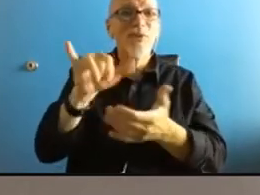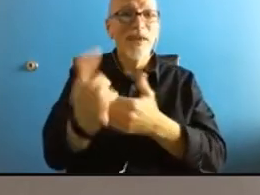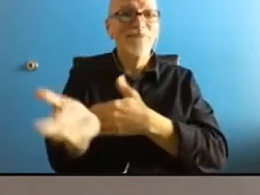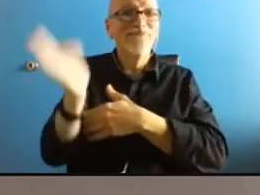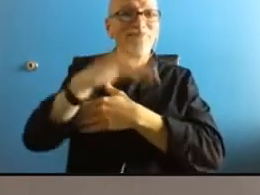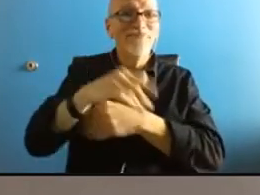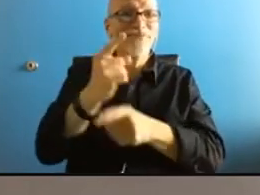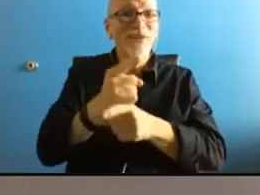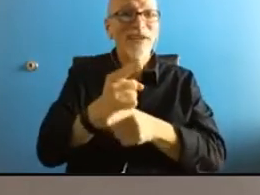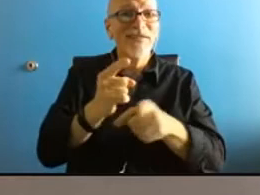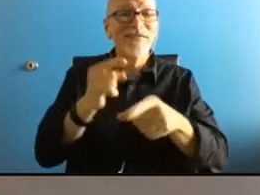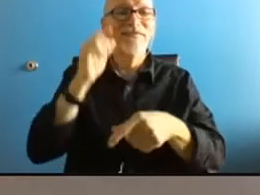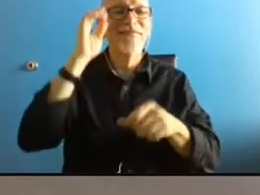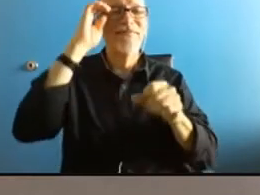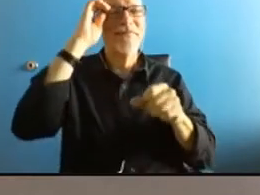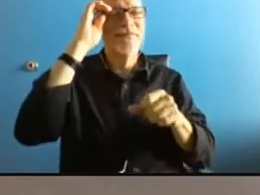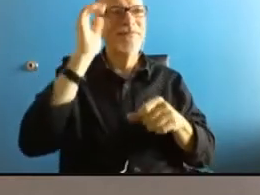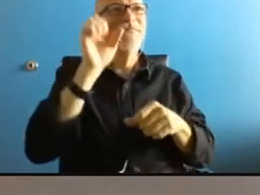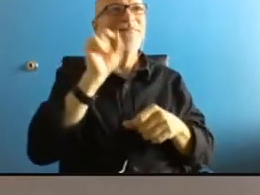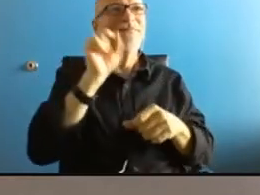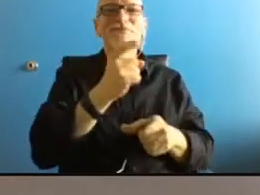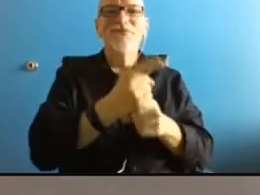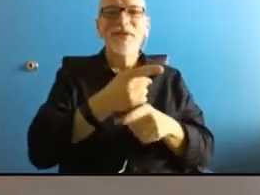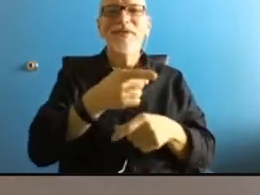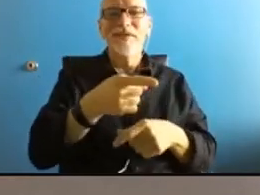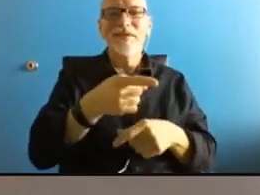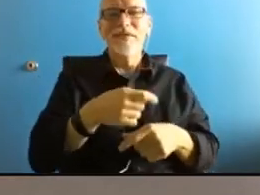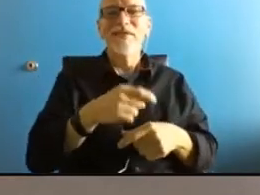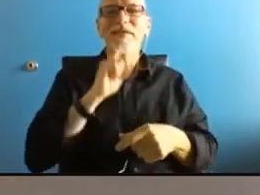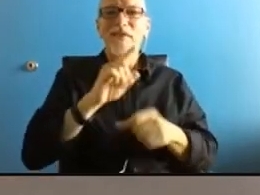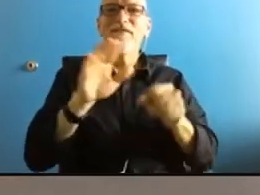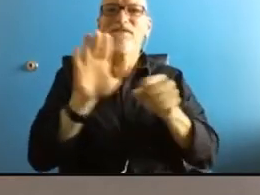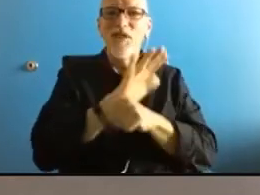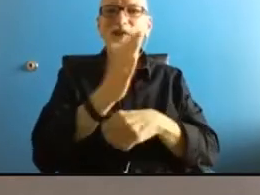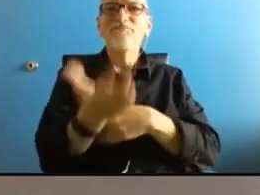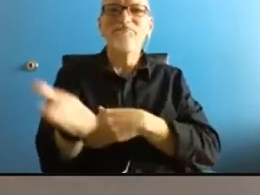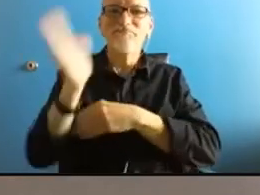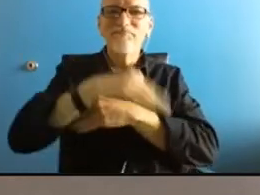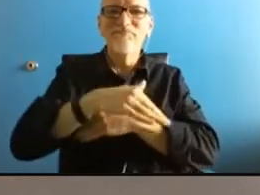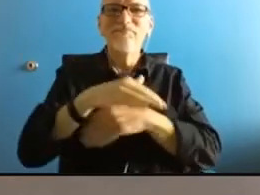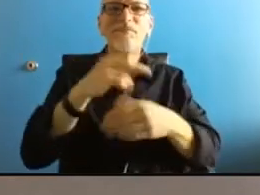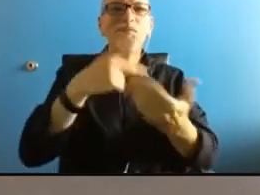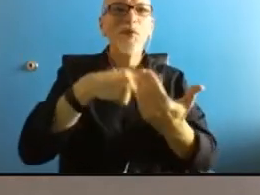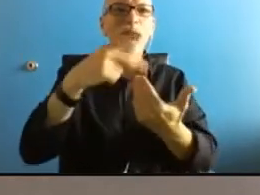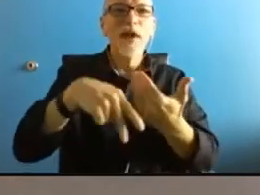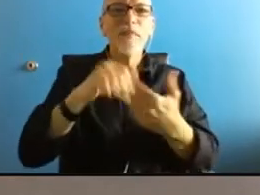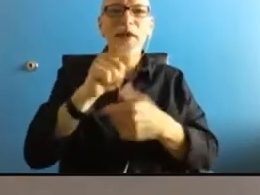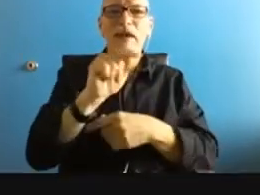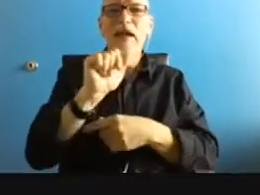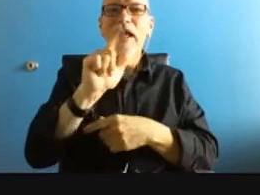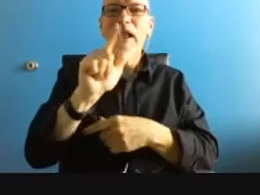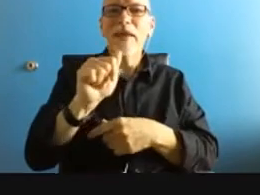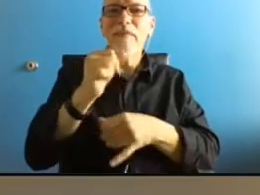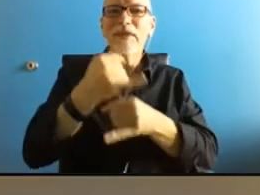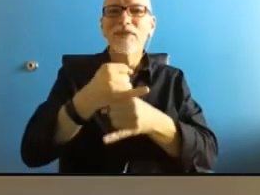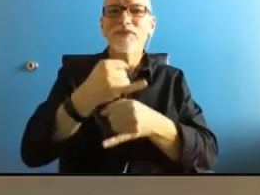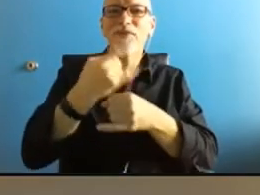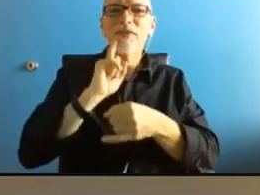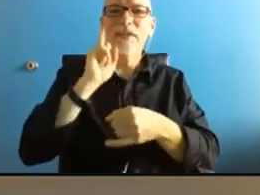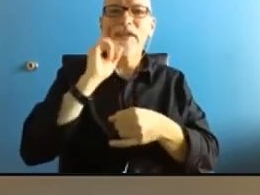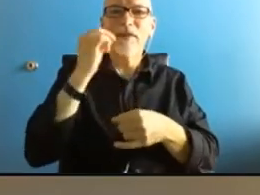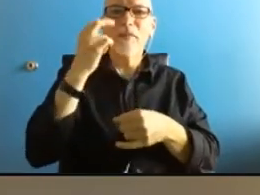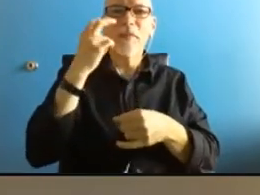correct? Yes, it was a full day of programming at the Alabama Institute for the Deaf and Blind.